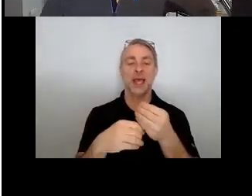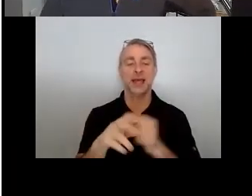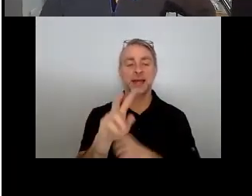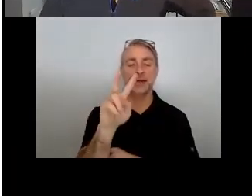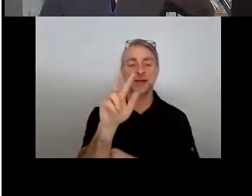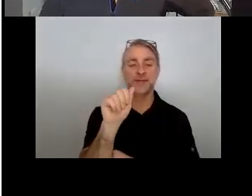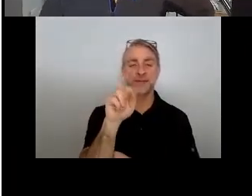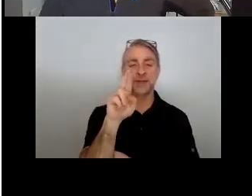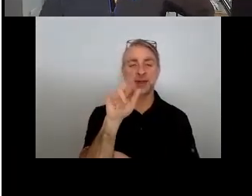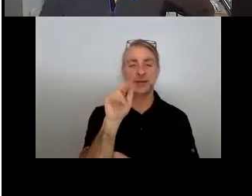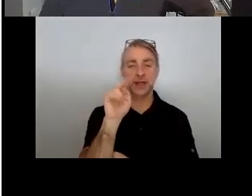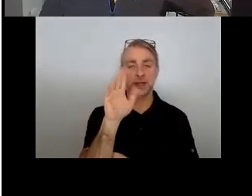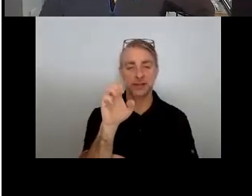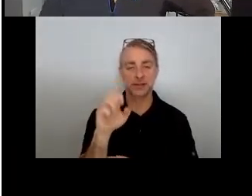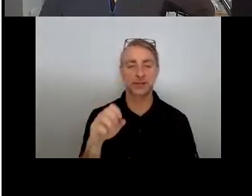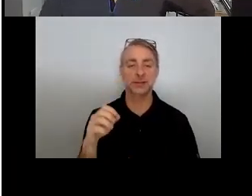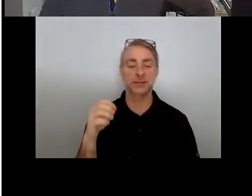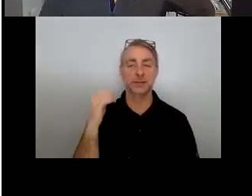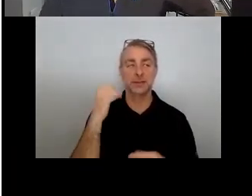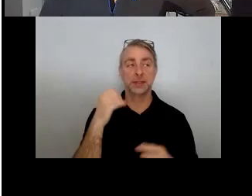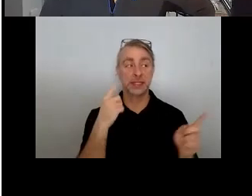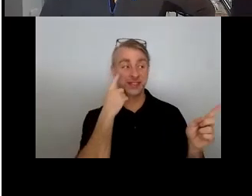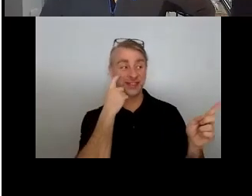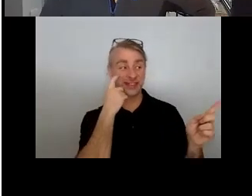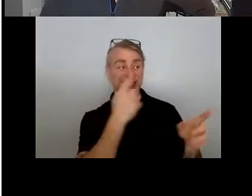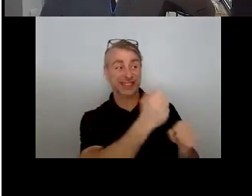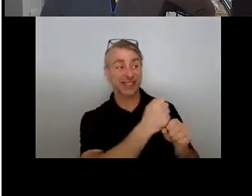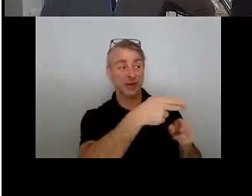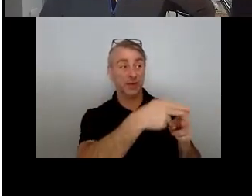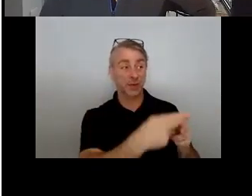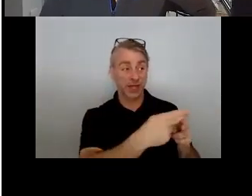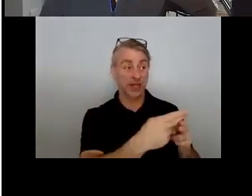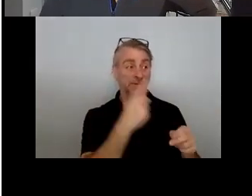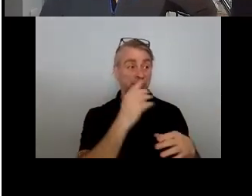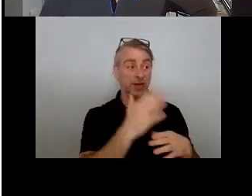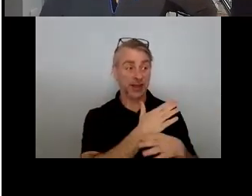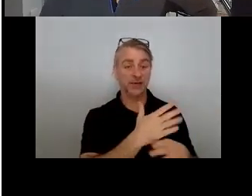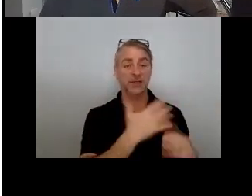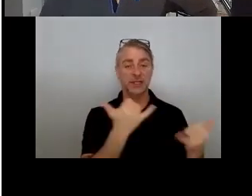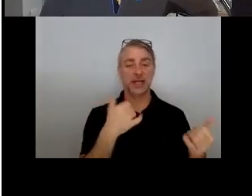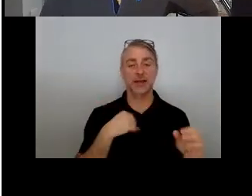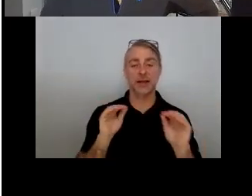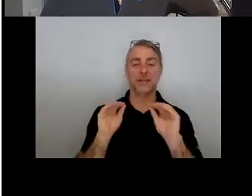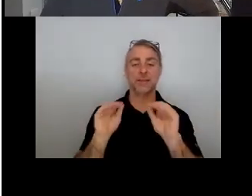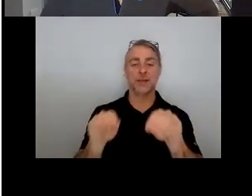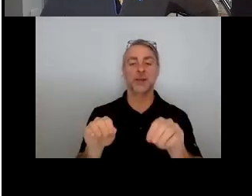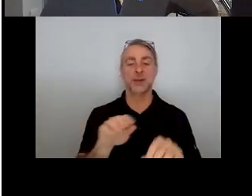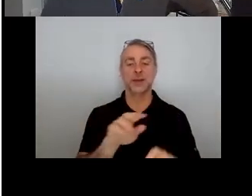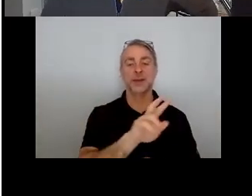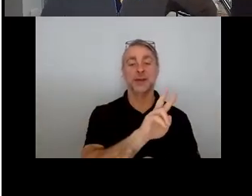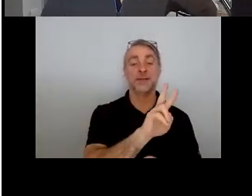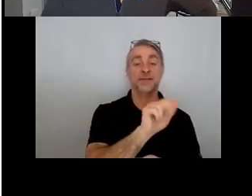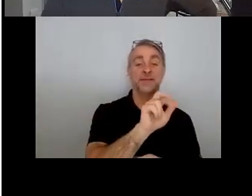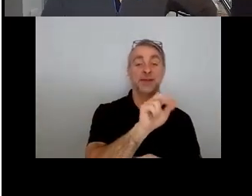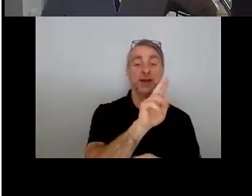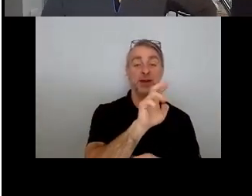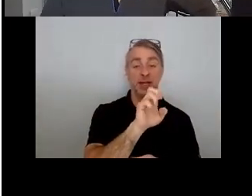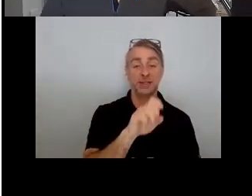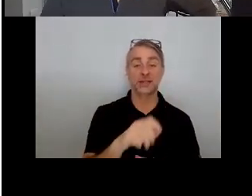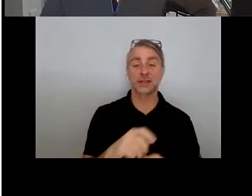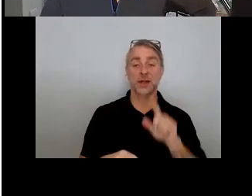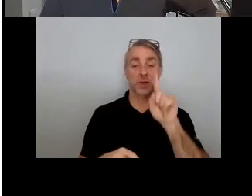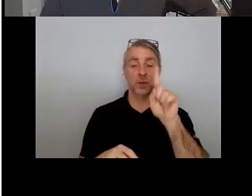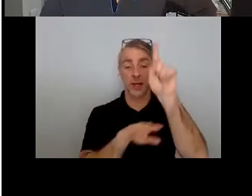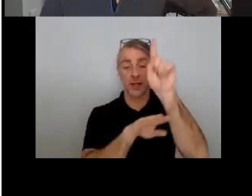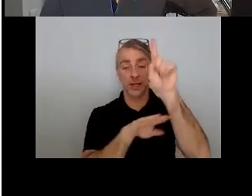using the weights that we just applied to get our average. So the variance for the average is just going to be 1 over the